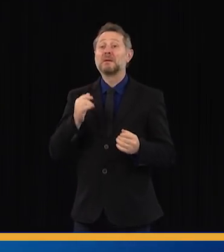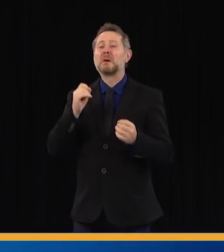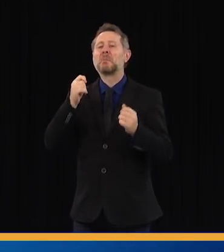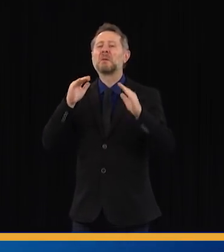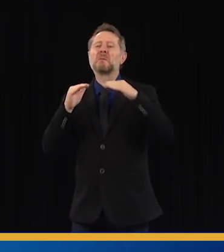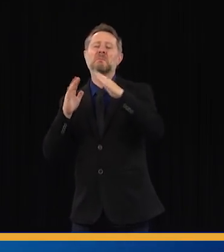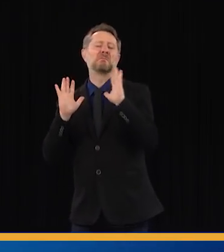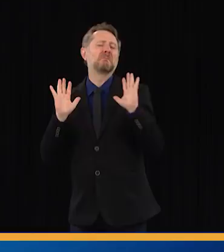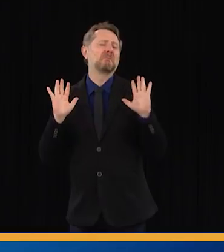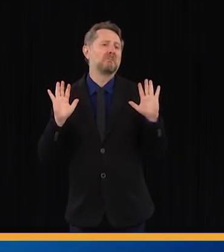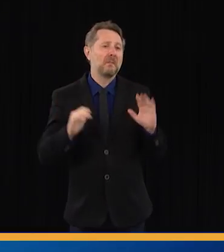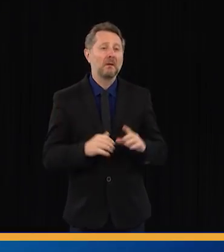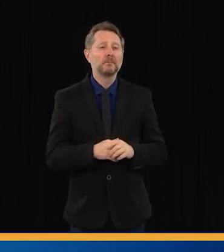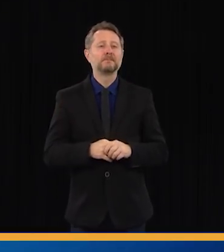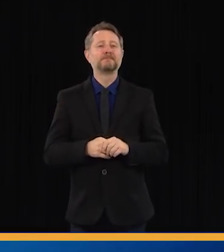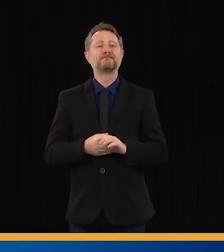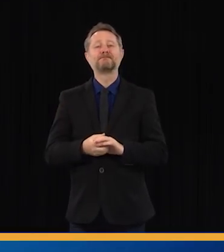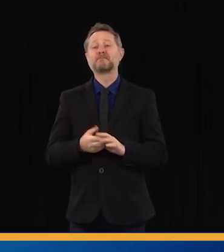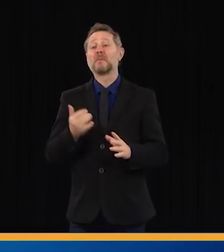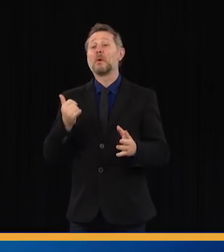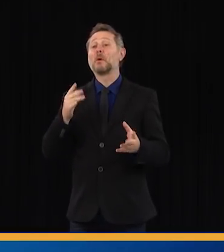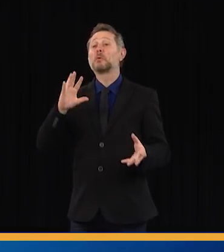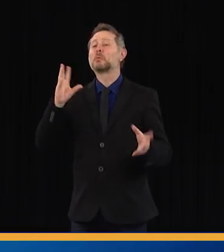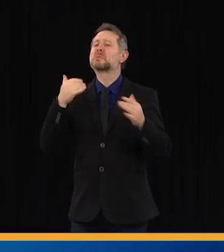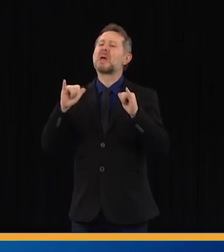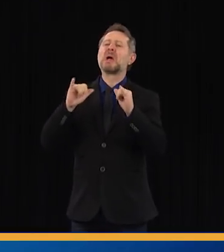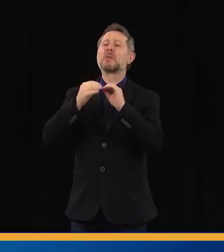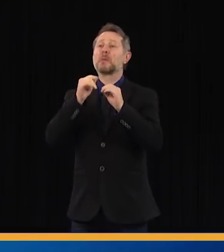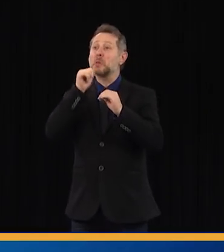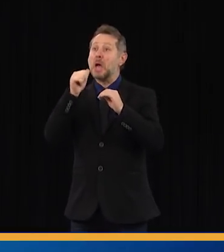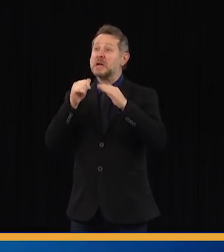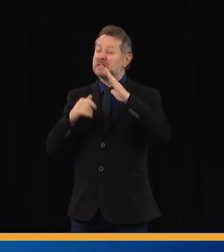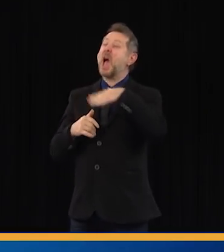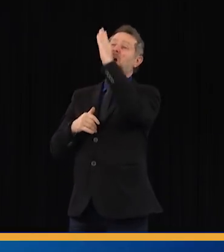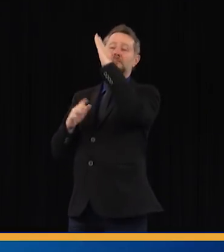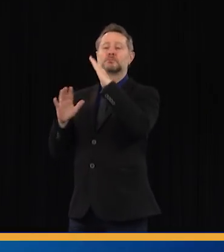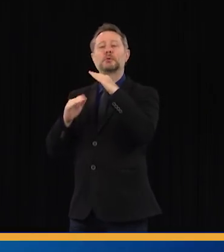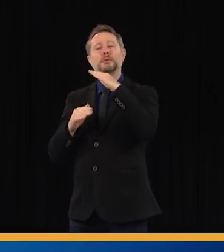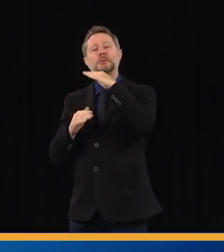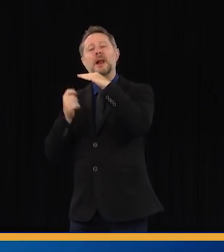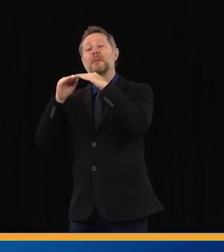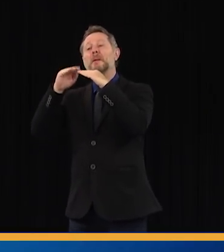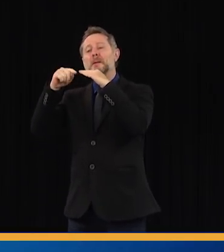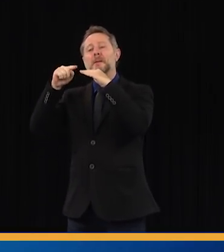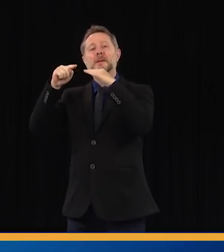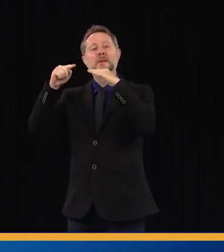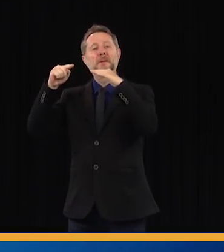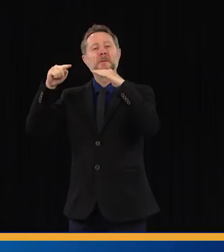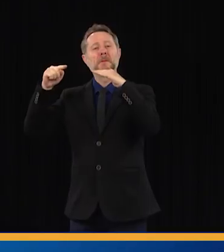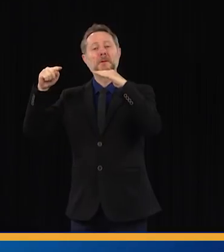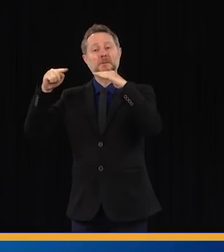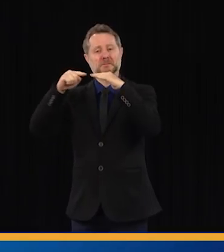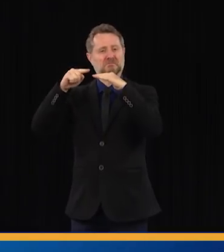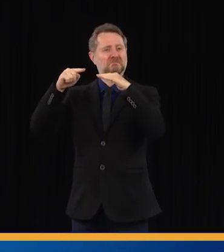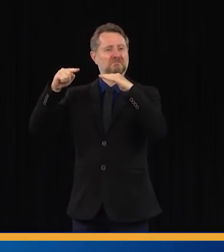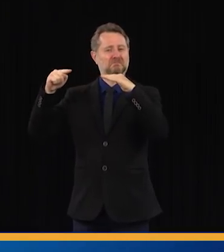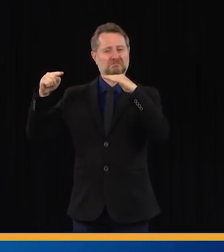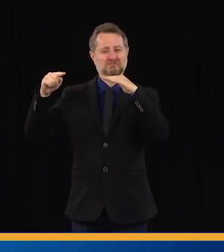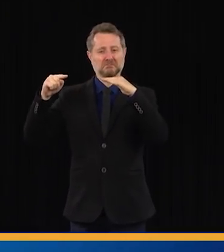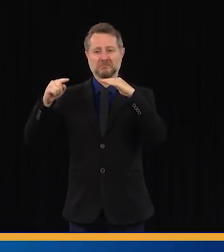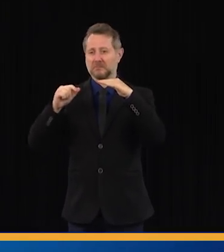second. Still going up a little bit, but a basic flattening as opposed